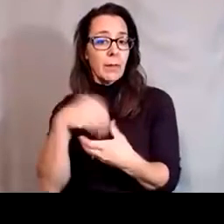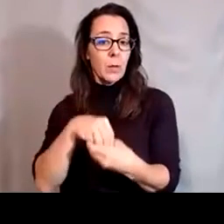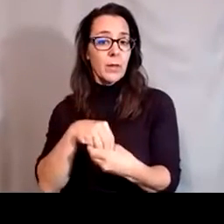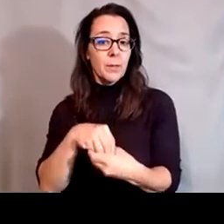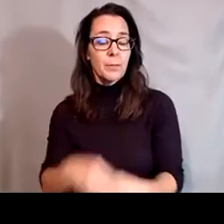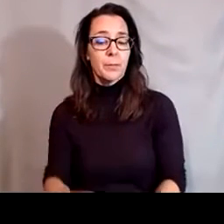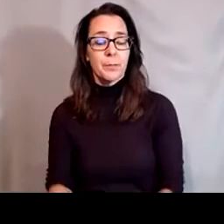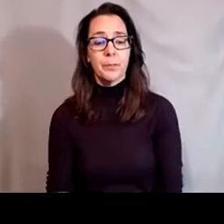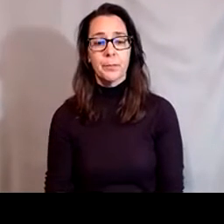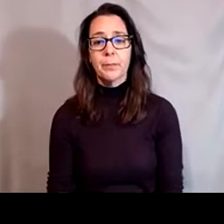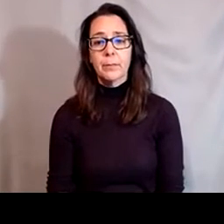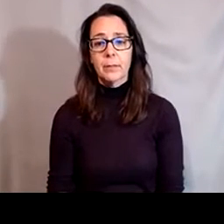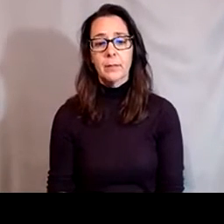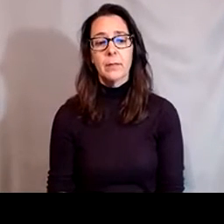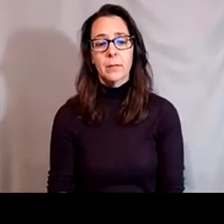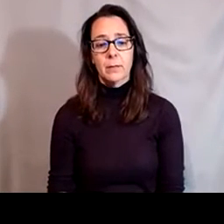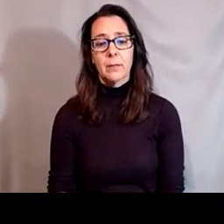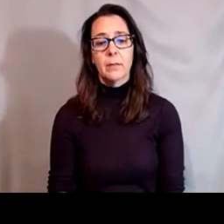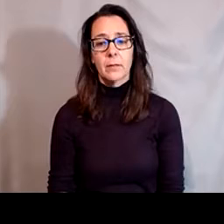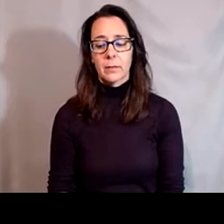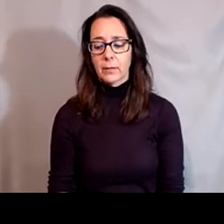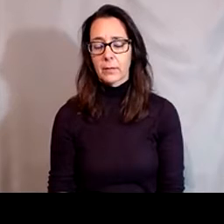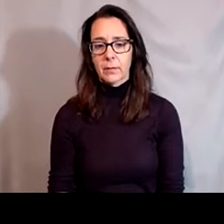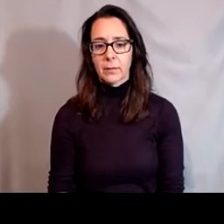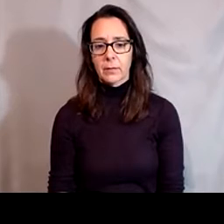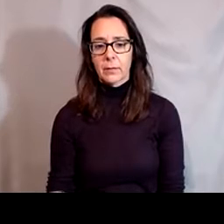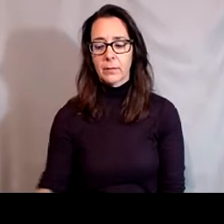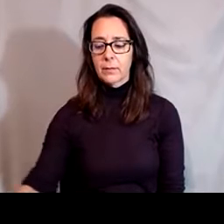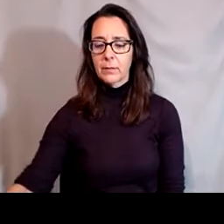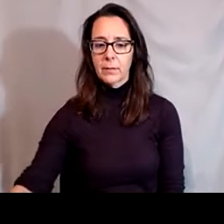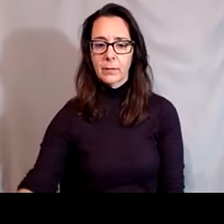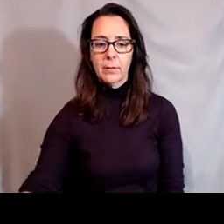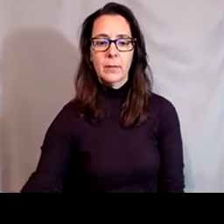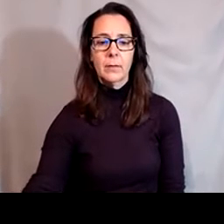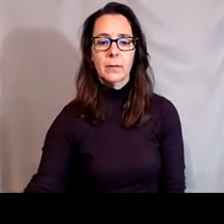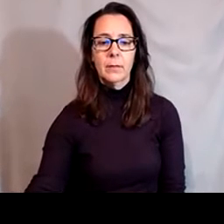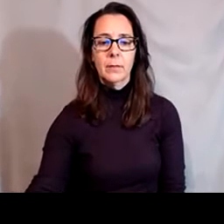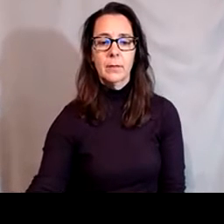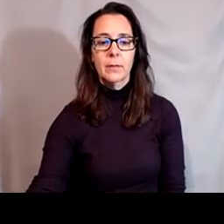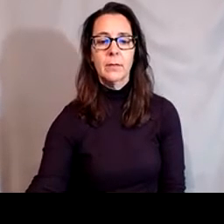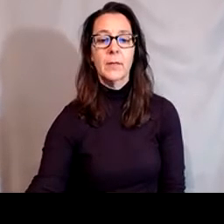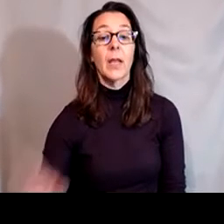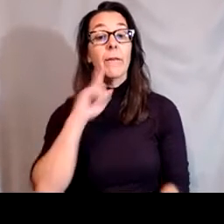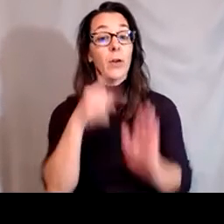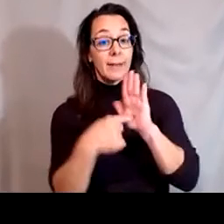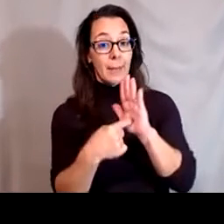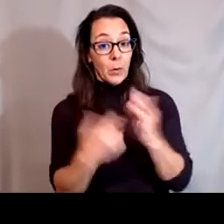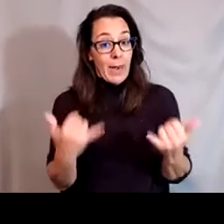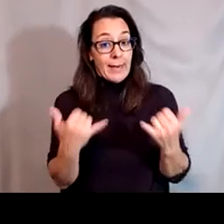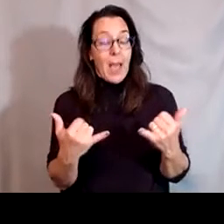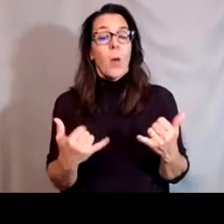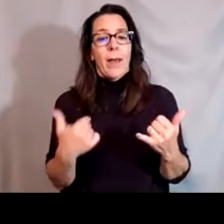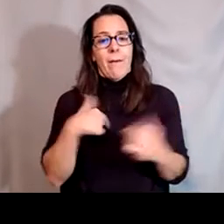right now I'm missing a local meeting. Like right now I'm missing a local meeting.